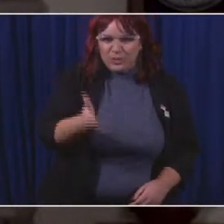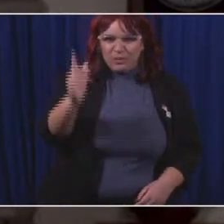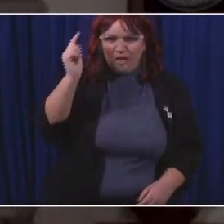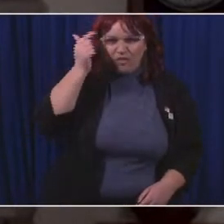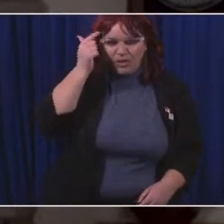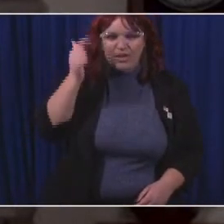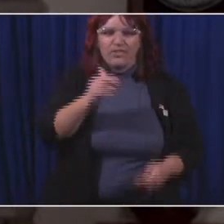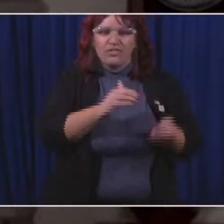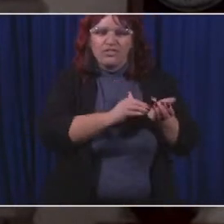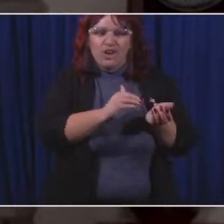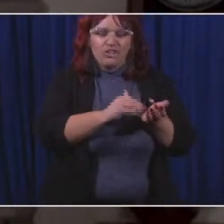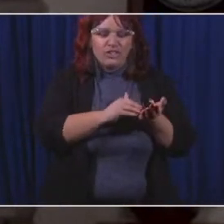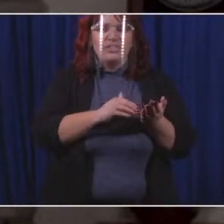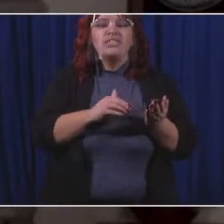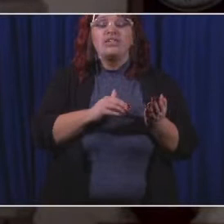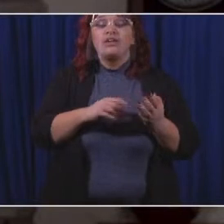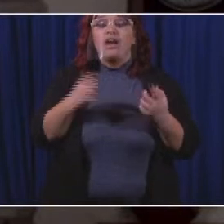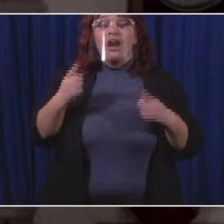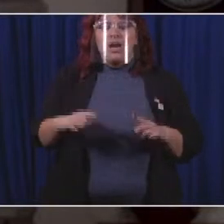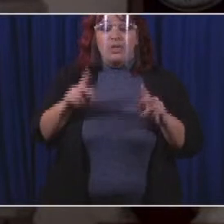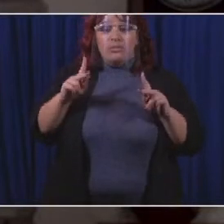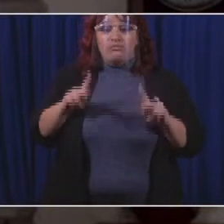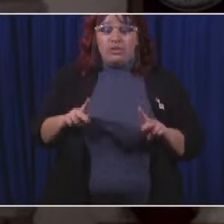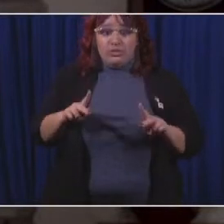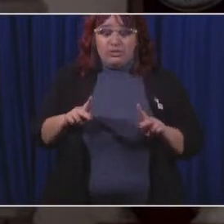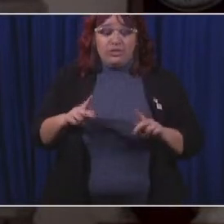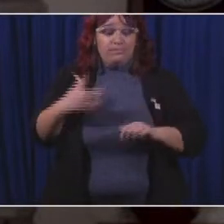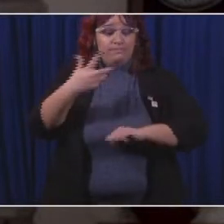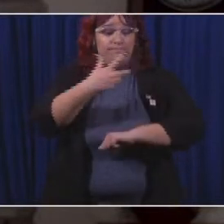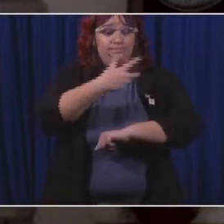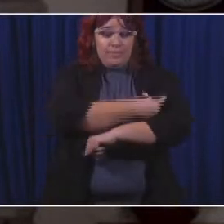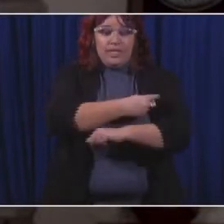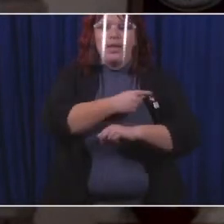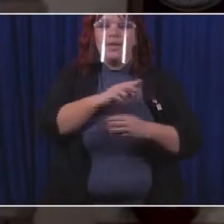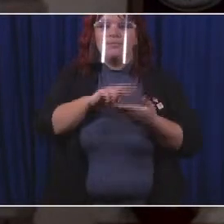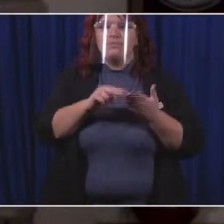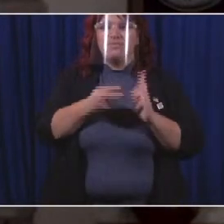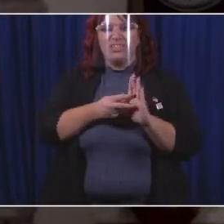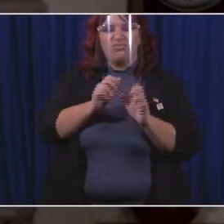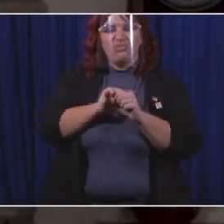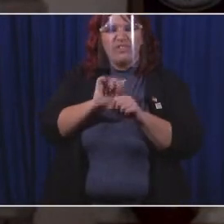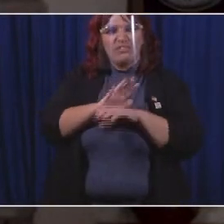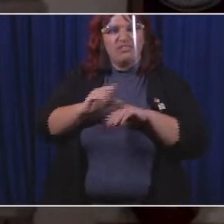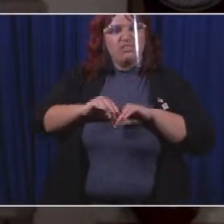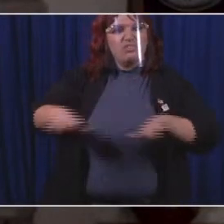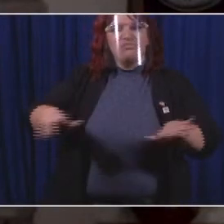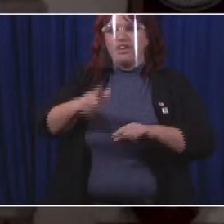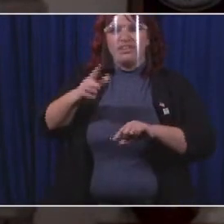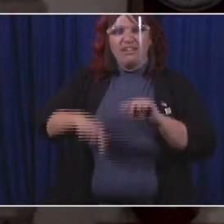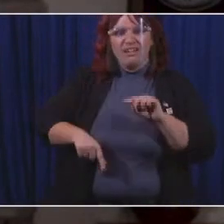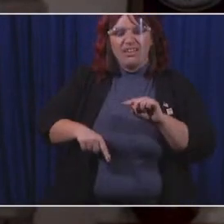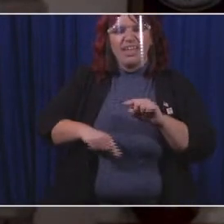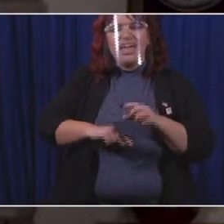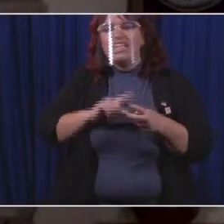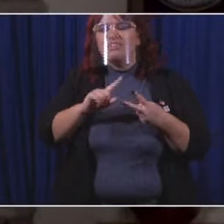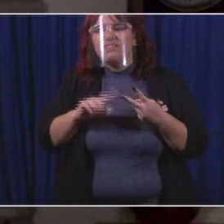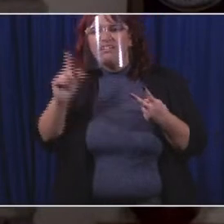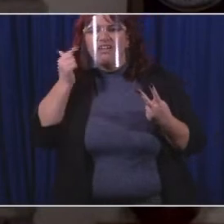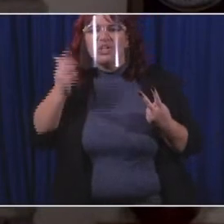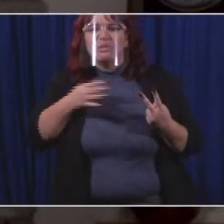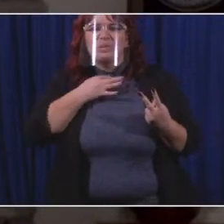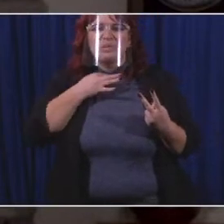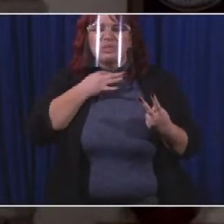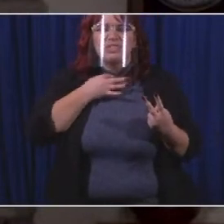protect someone from spreading the virus themselves? And then jumping off of that question, Governor, how long do you expect measures like masks and curfews